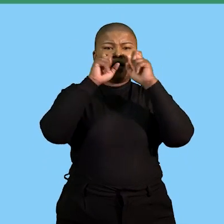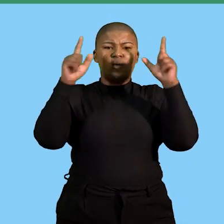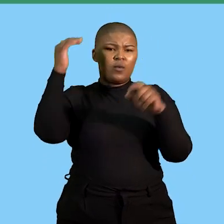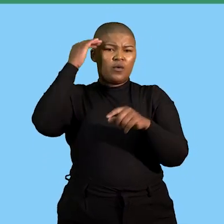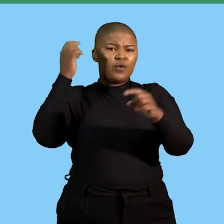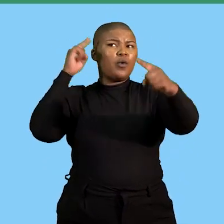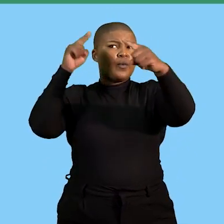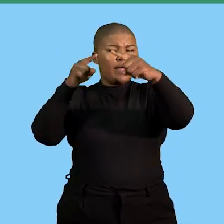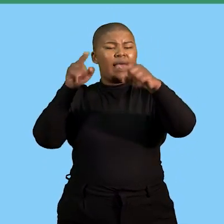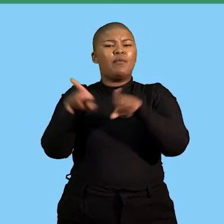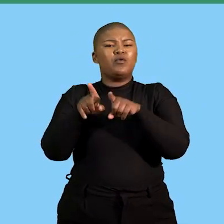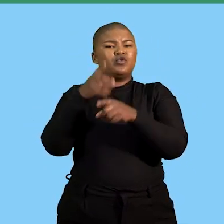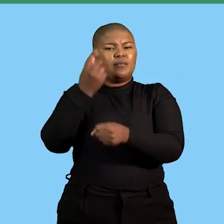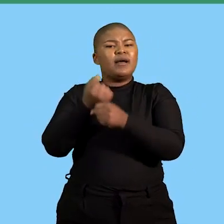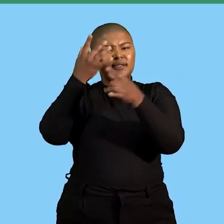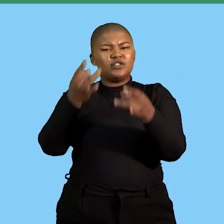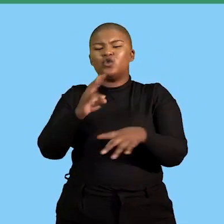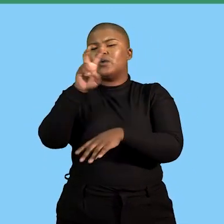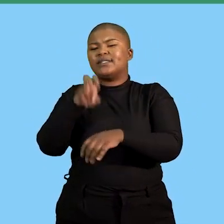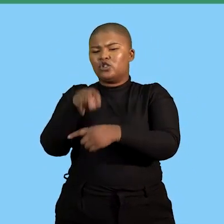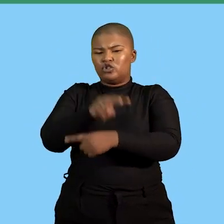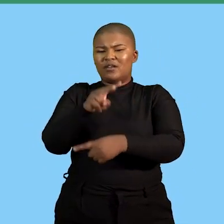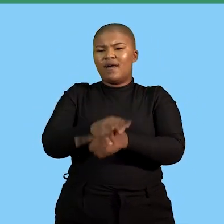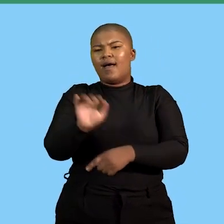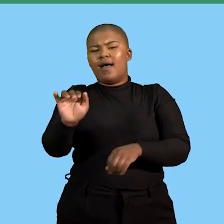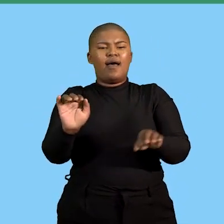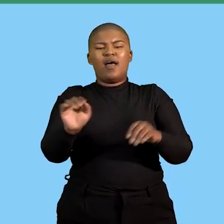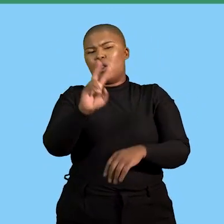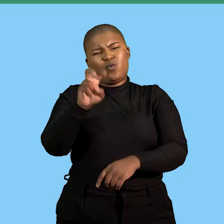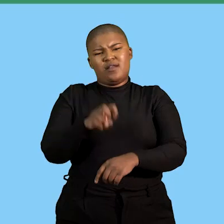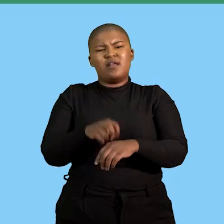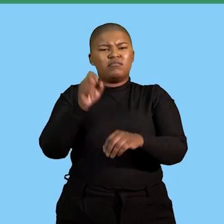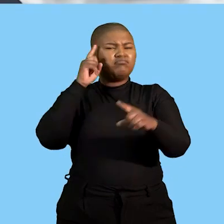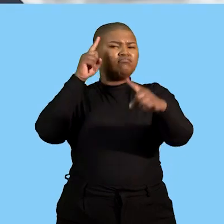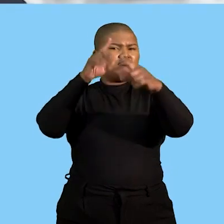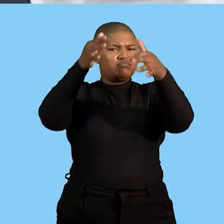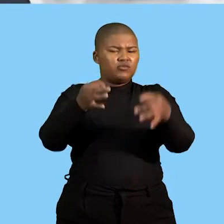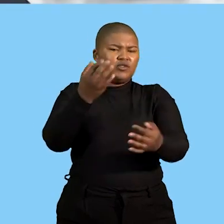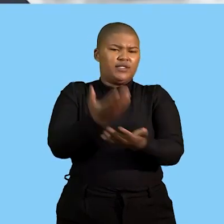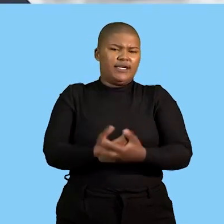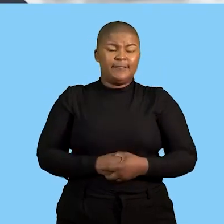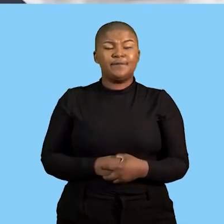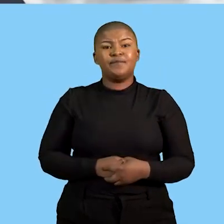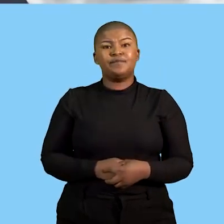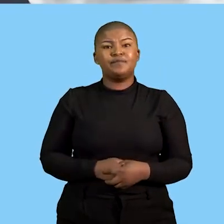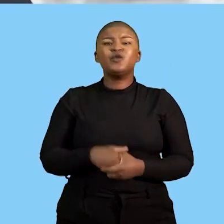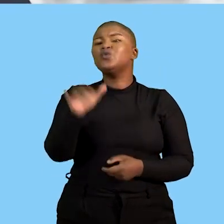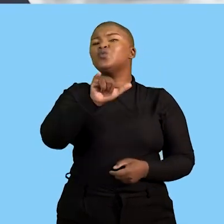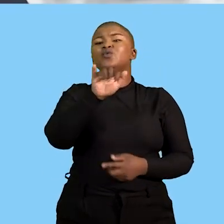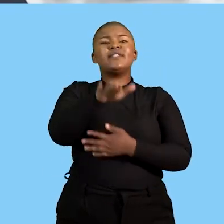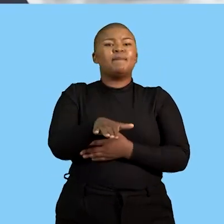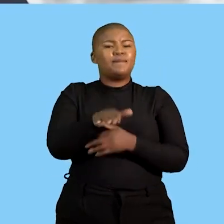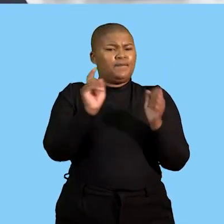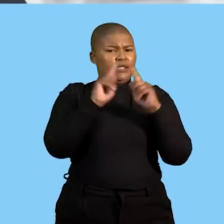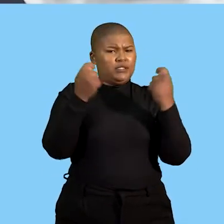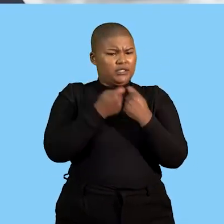aims and makes decisions without supervision. So you should be thinking to say, at what stage would a team